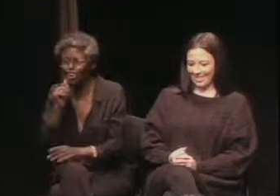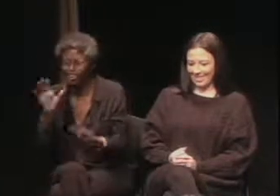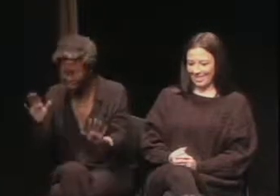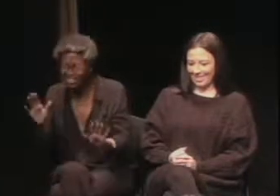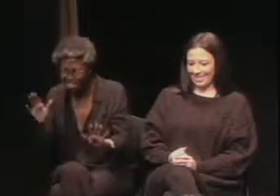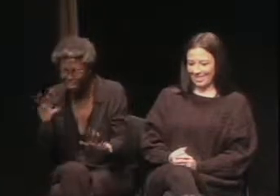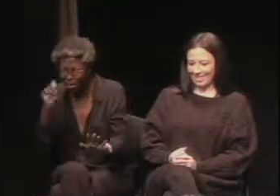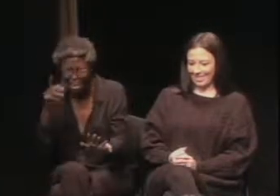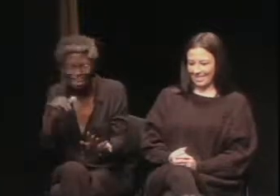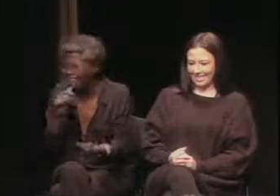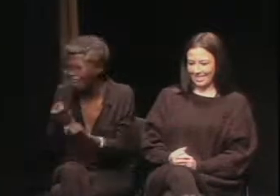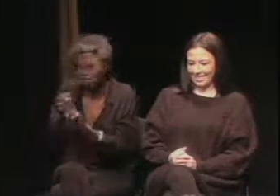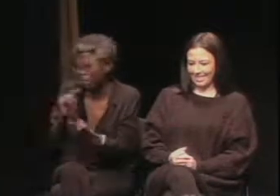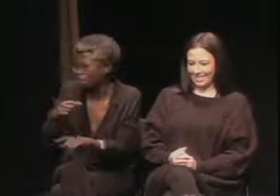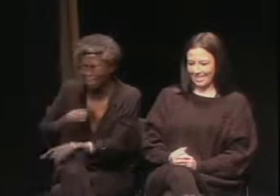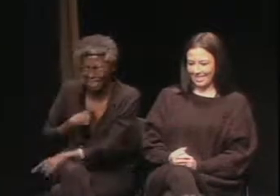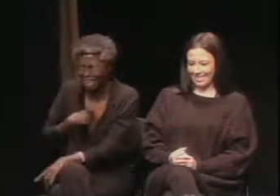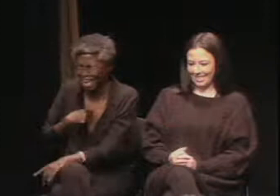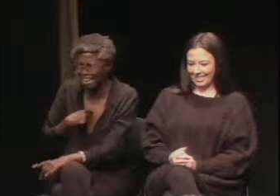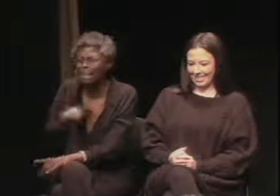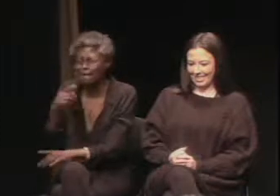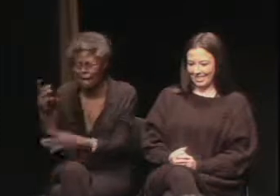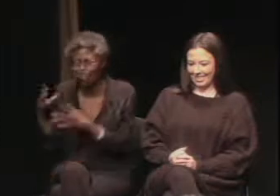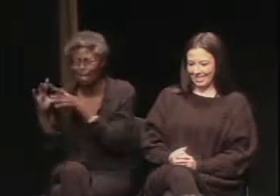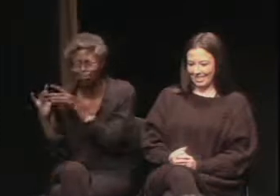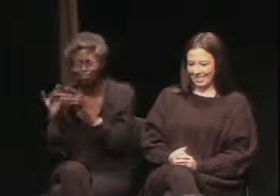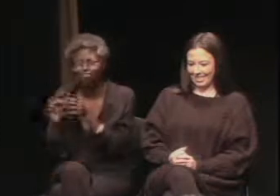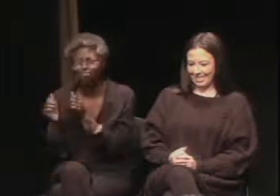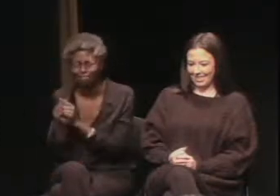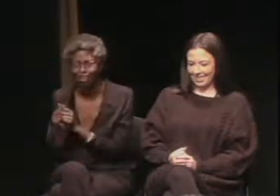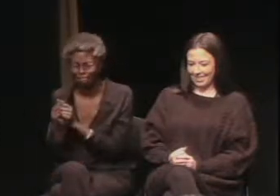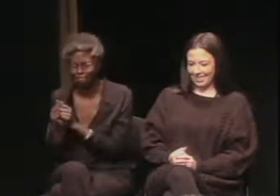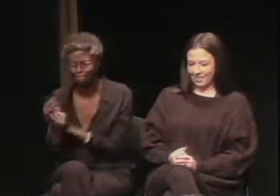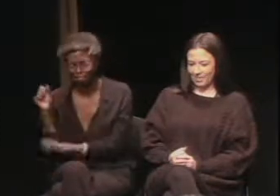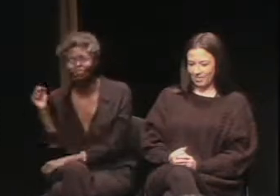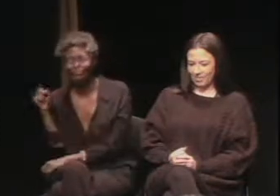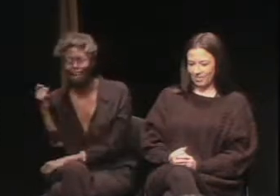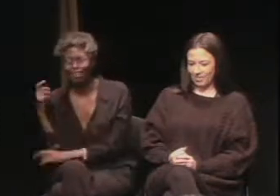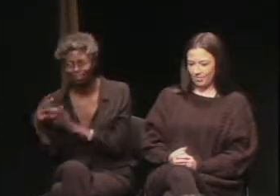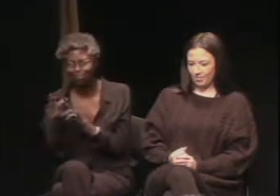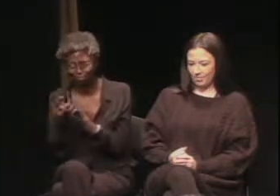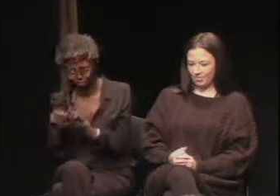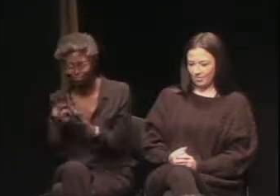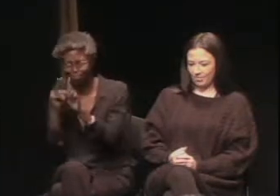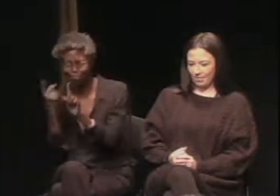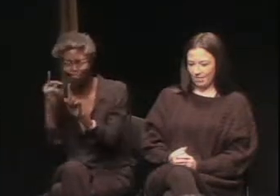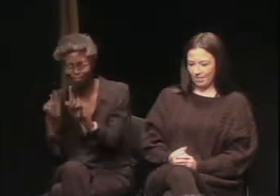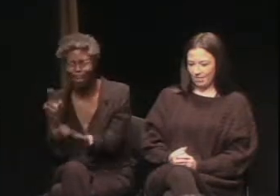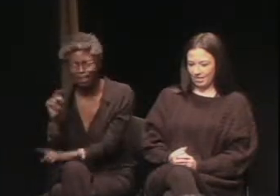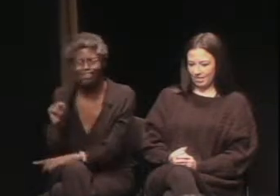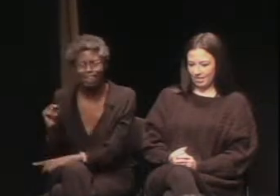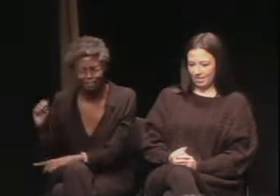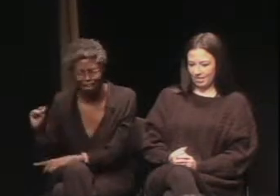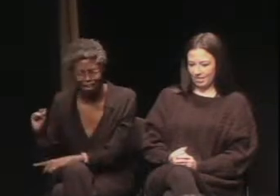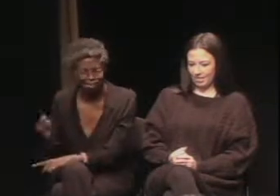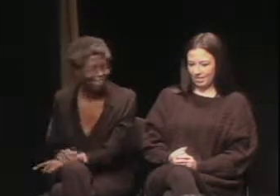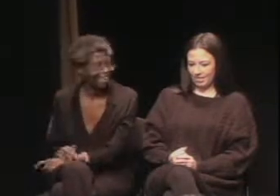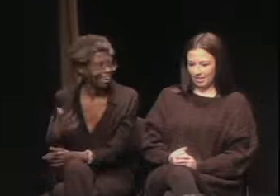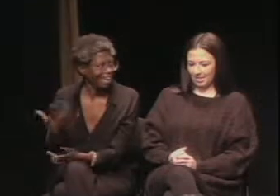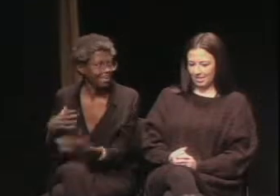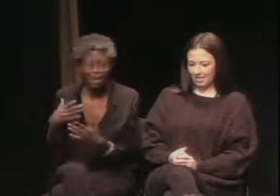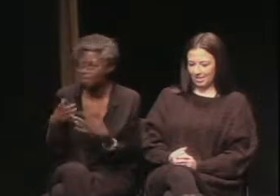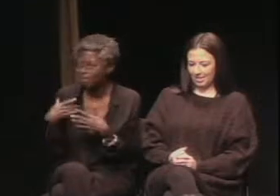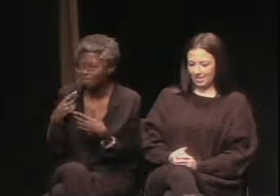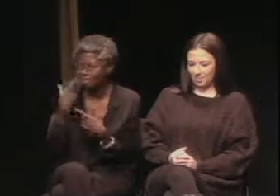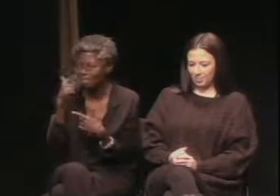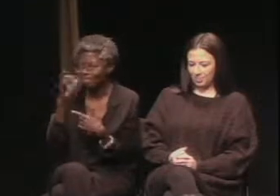That is not me. That's a nod to Ntozake. That's not, you know, but it didn't even occur to me that people wouldn't get it. So I have to constantly be